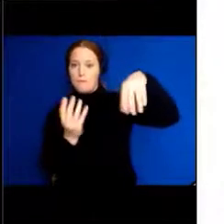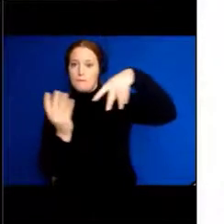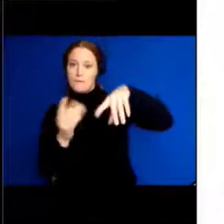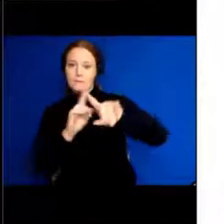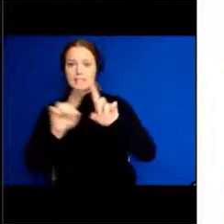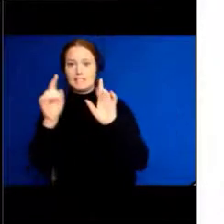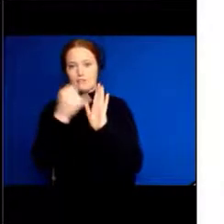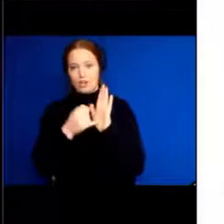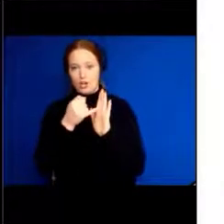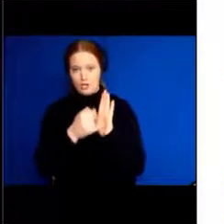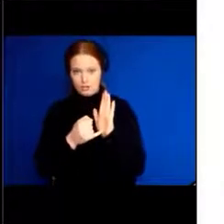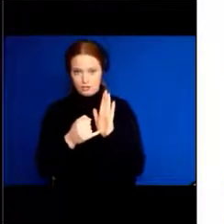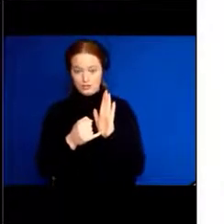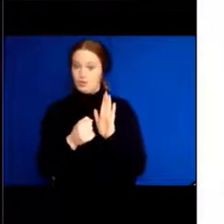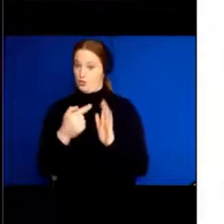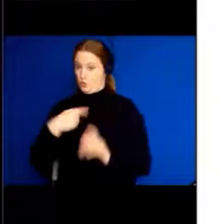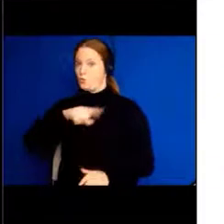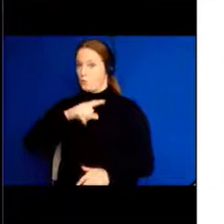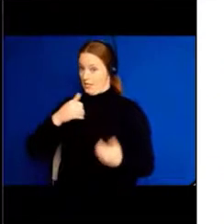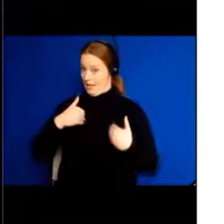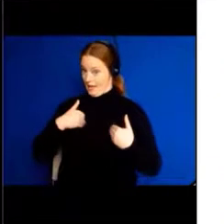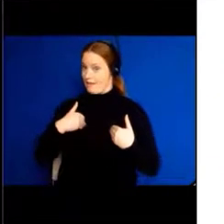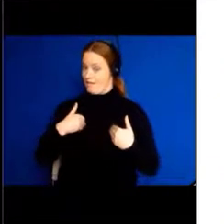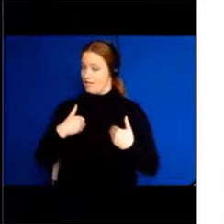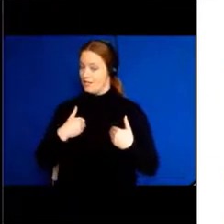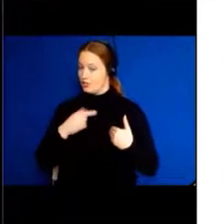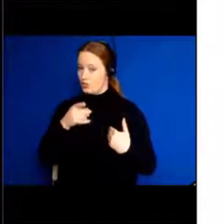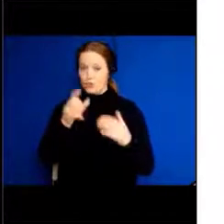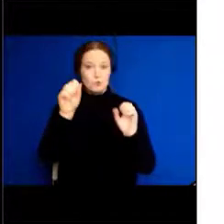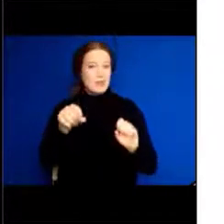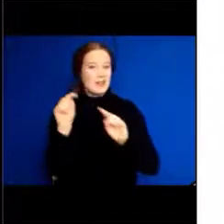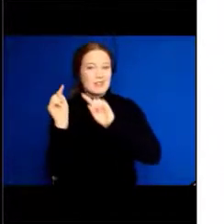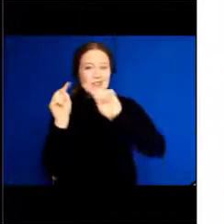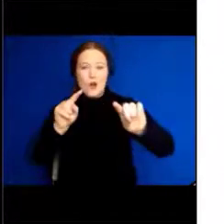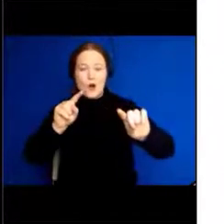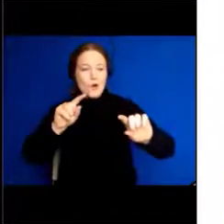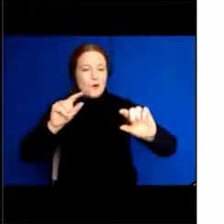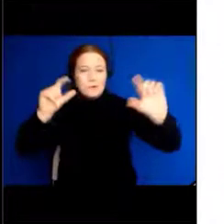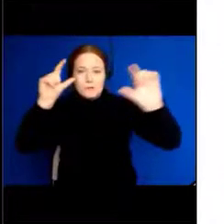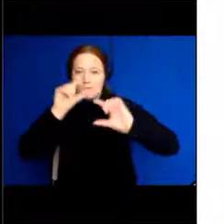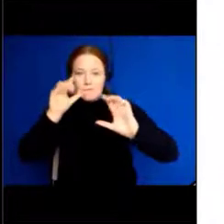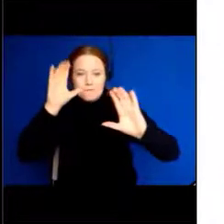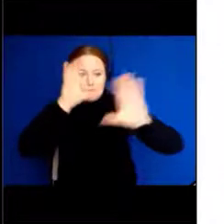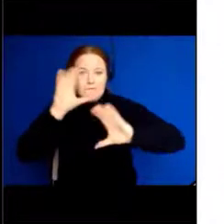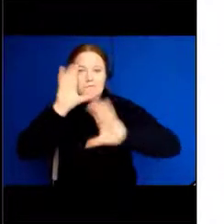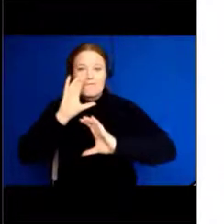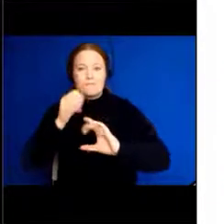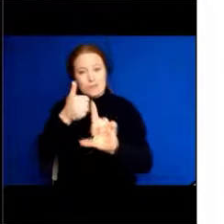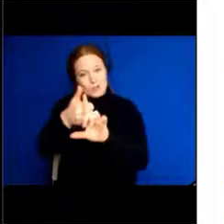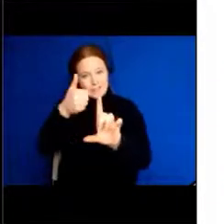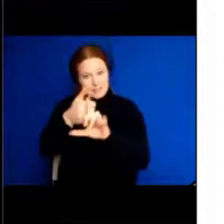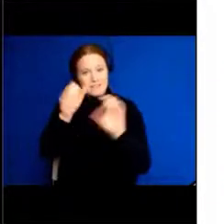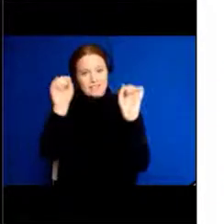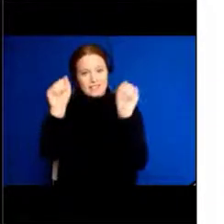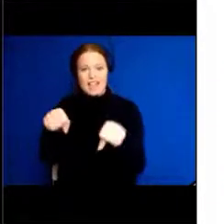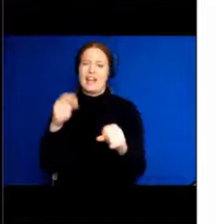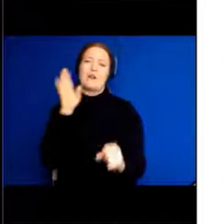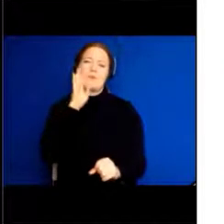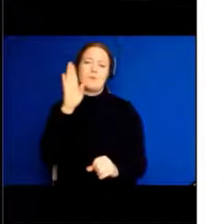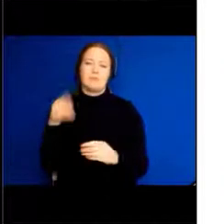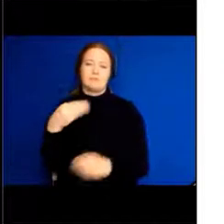end of this presentation so you can take a look for yourself. Next slide, please.